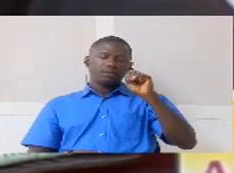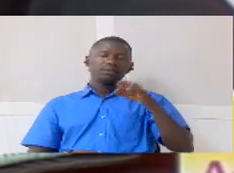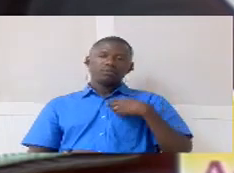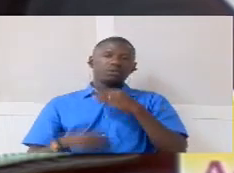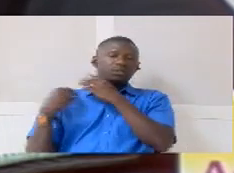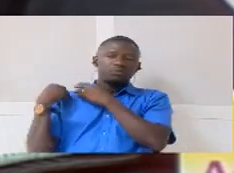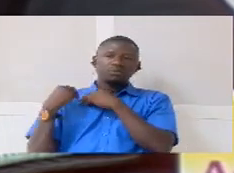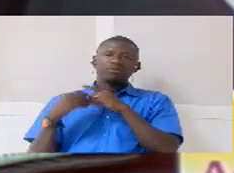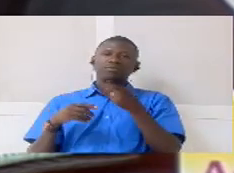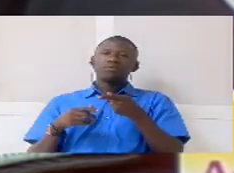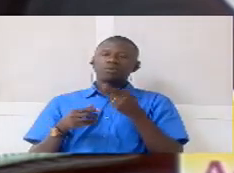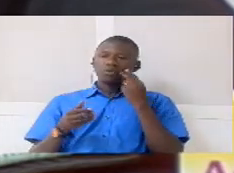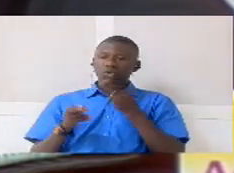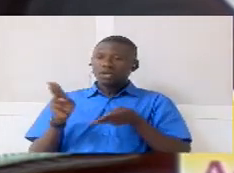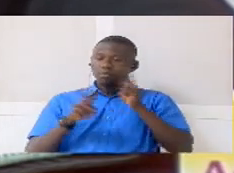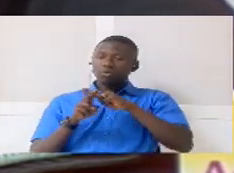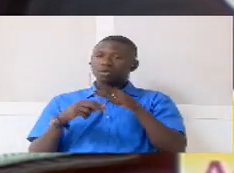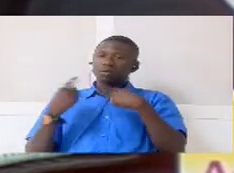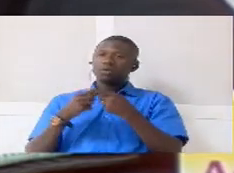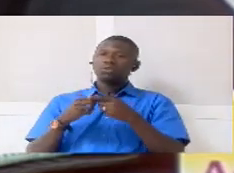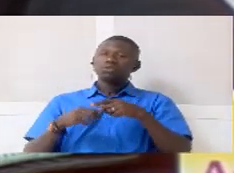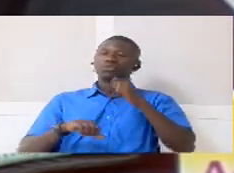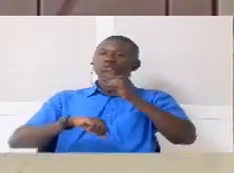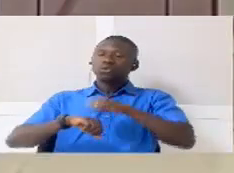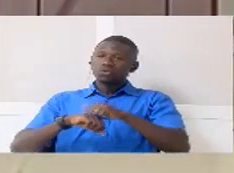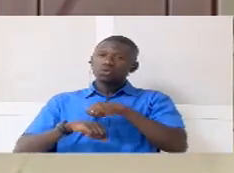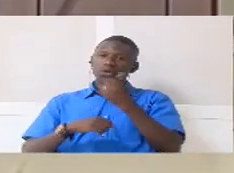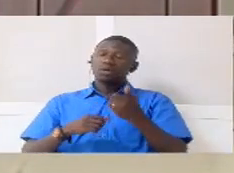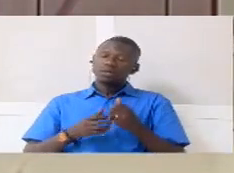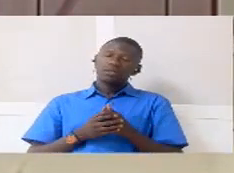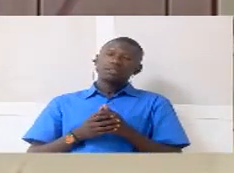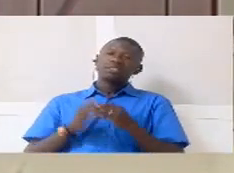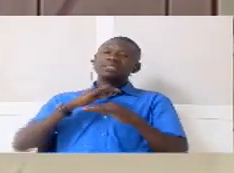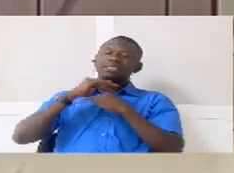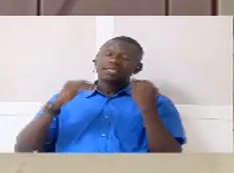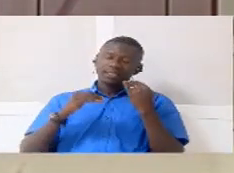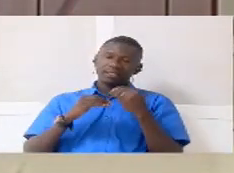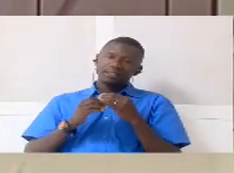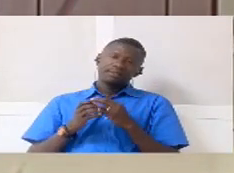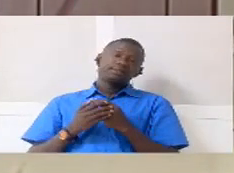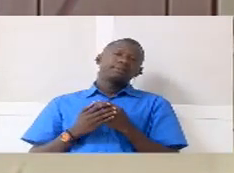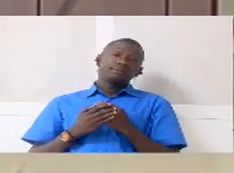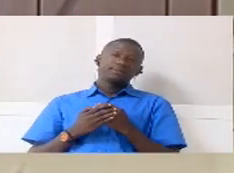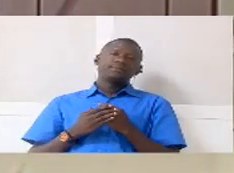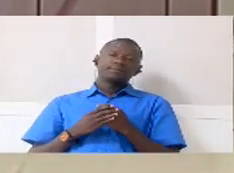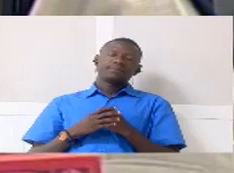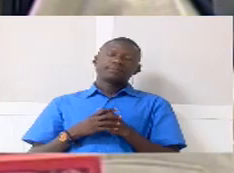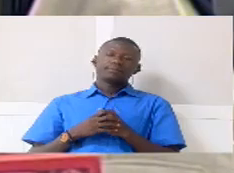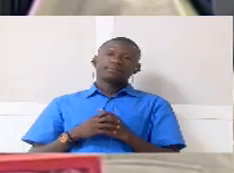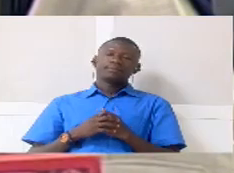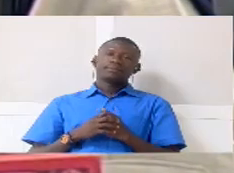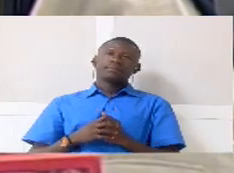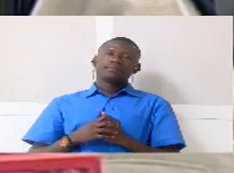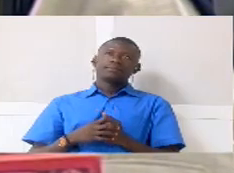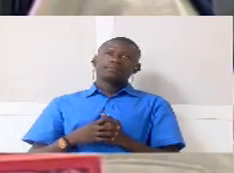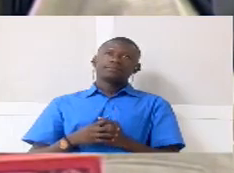executions. Ako tumo nyinkambe usatonda kabu Geneva ko Mendez atilom nyato nkoti nungo tumo me